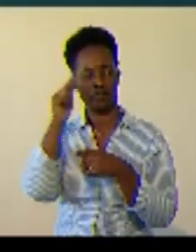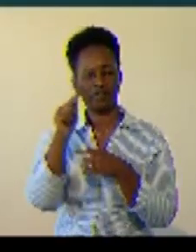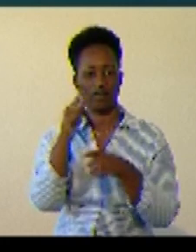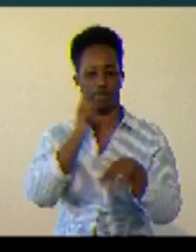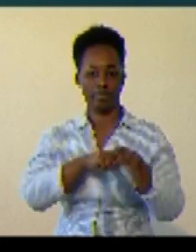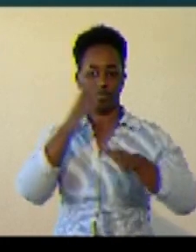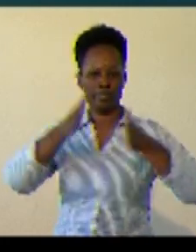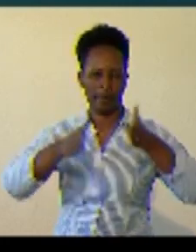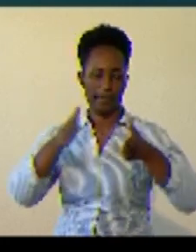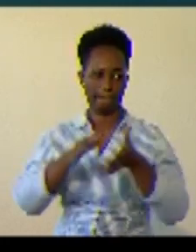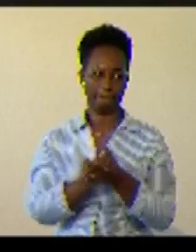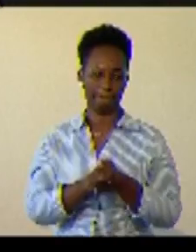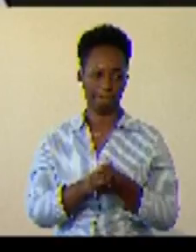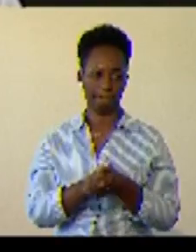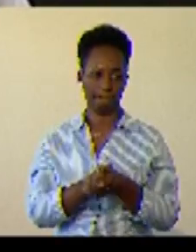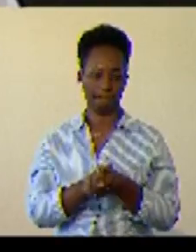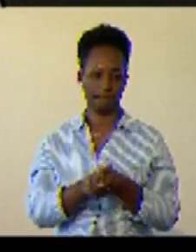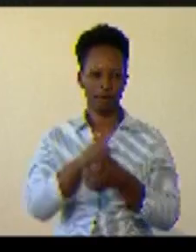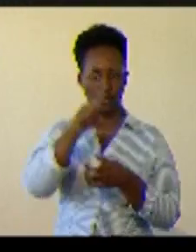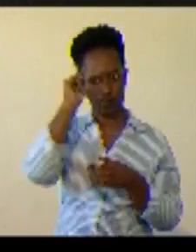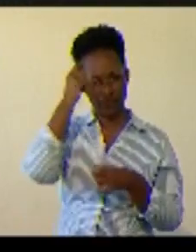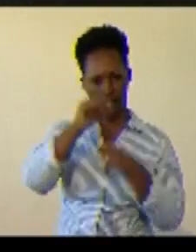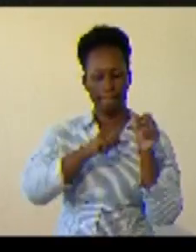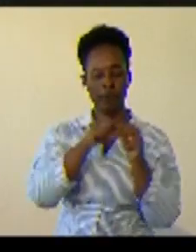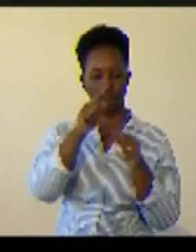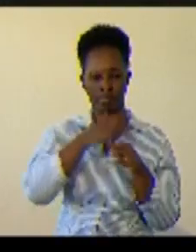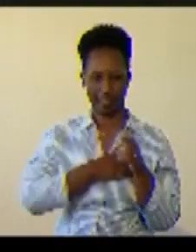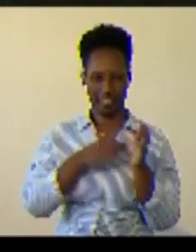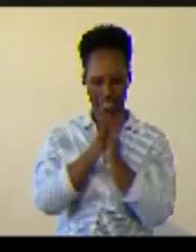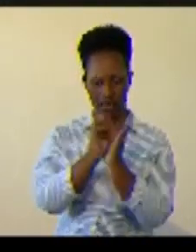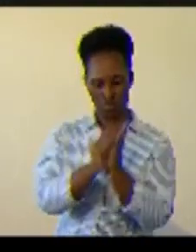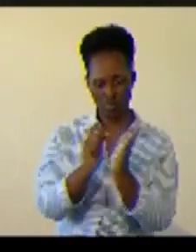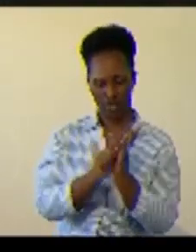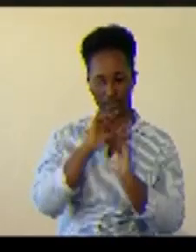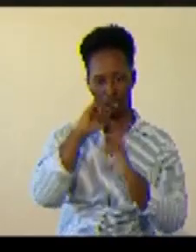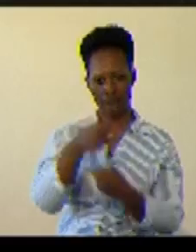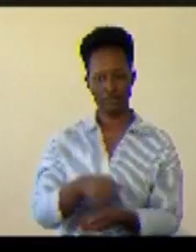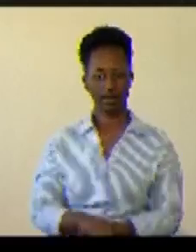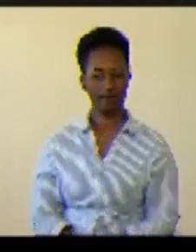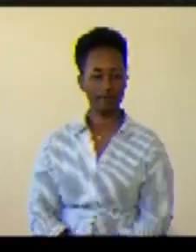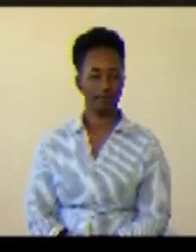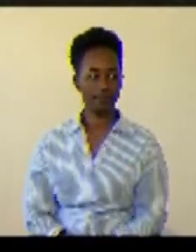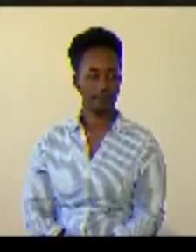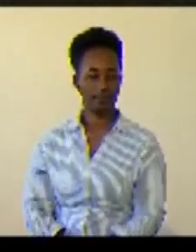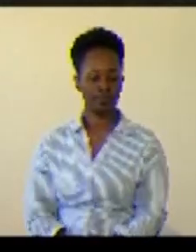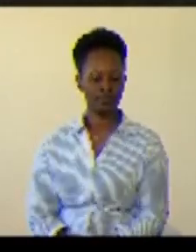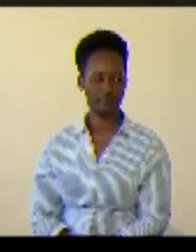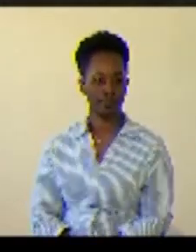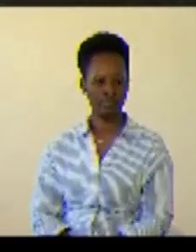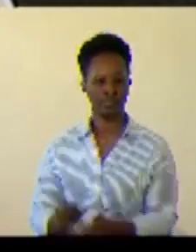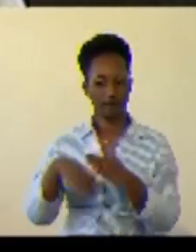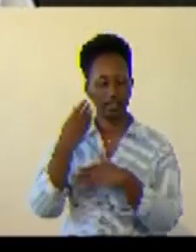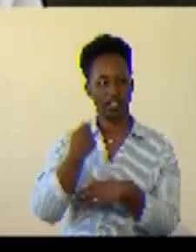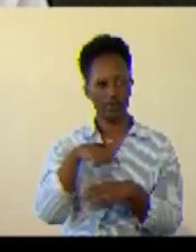periodic trend? You think about it, please, and you write the suggested answer down, and then we